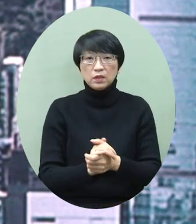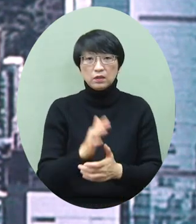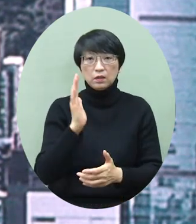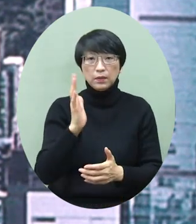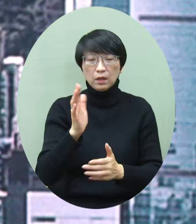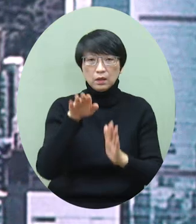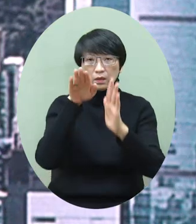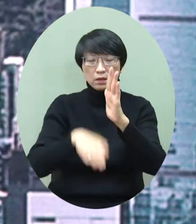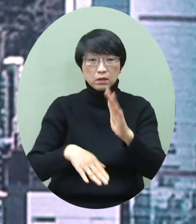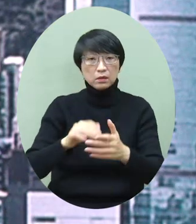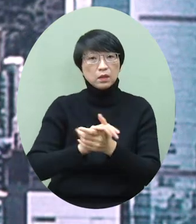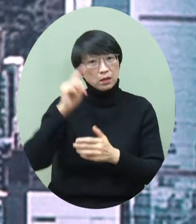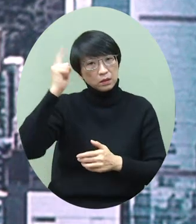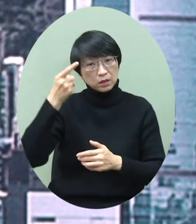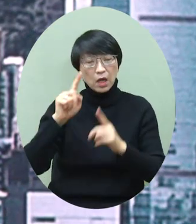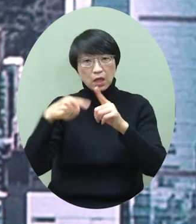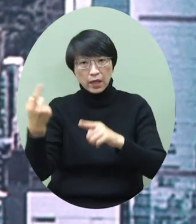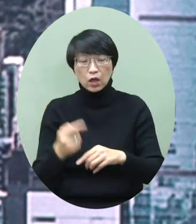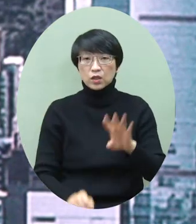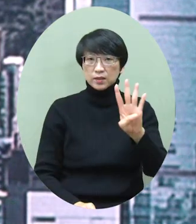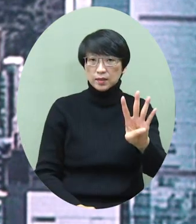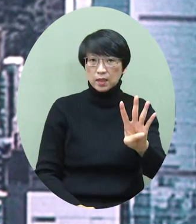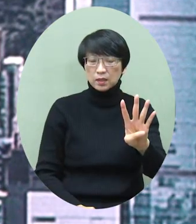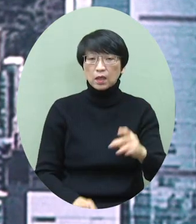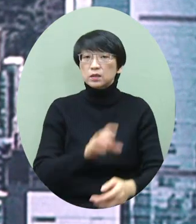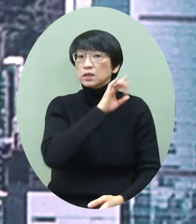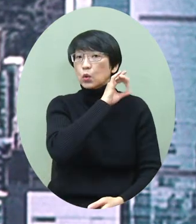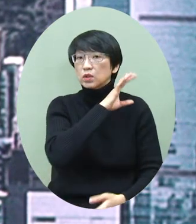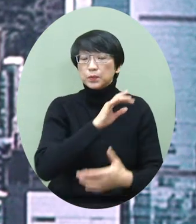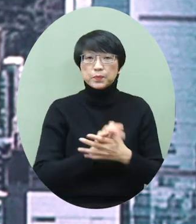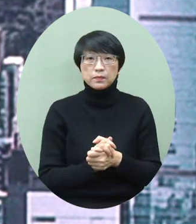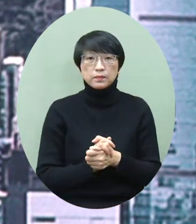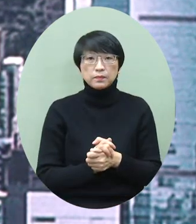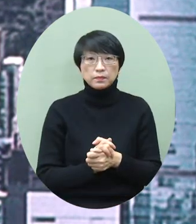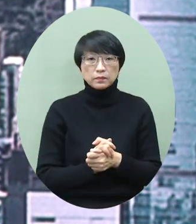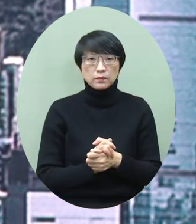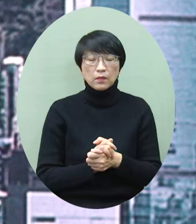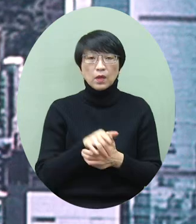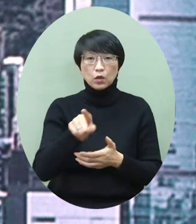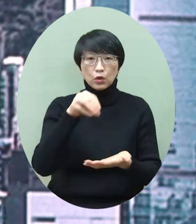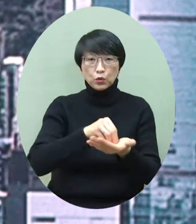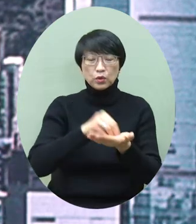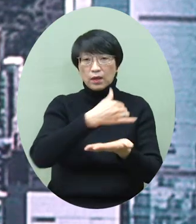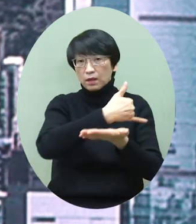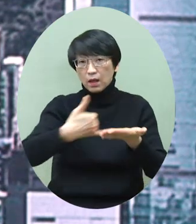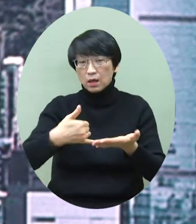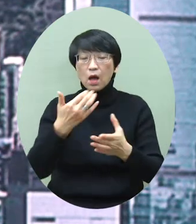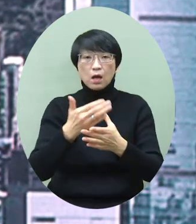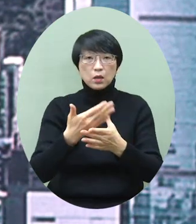As regards the other 4 hotels that have decided to withdraw from the scheme, it's because of